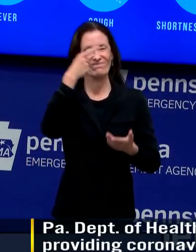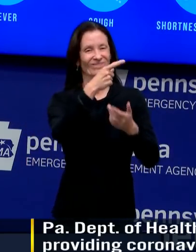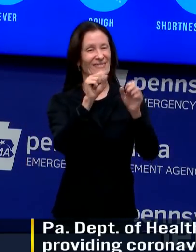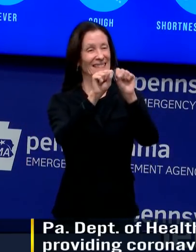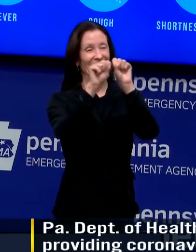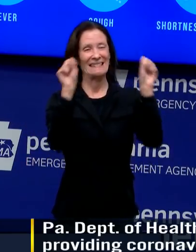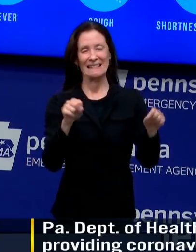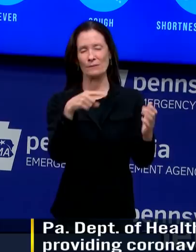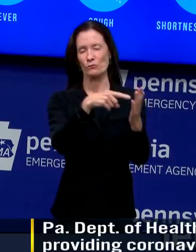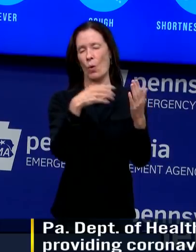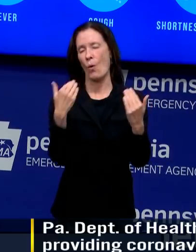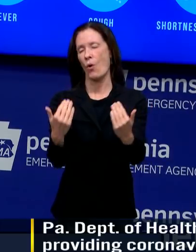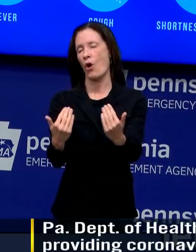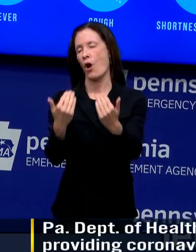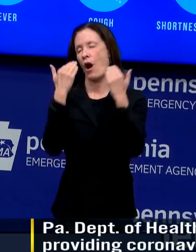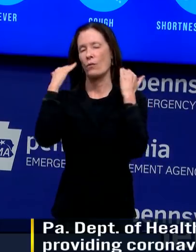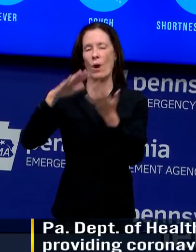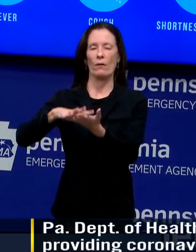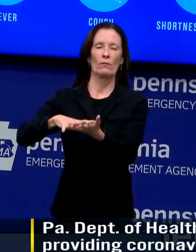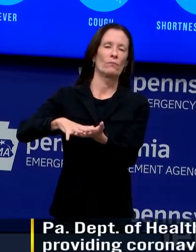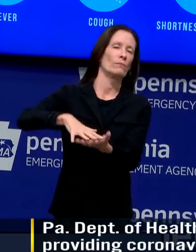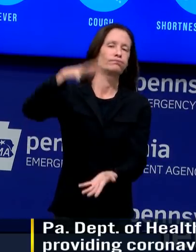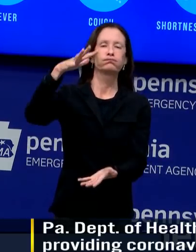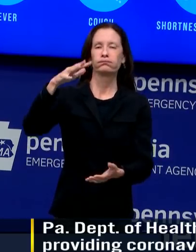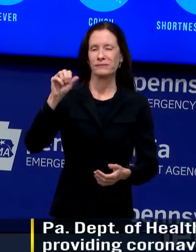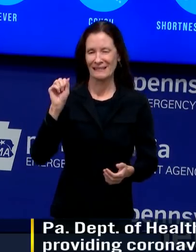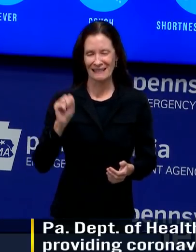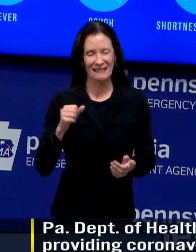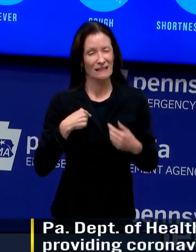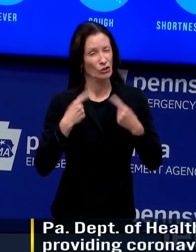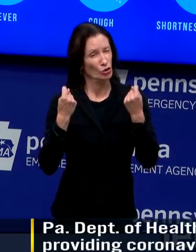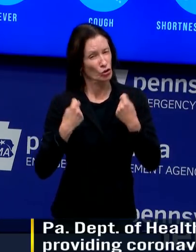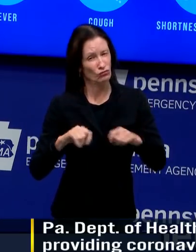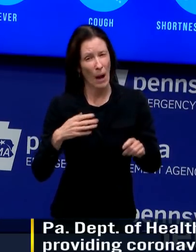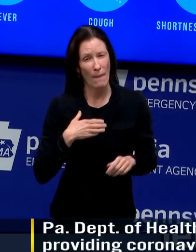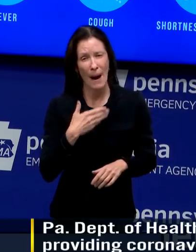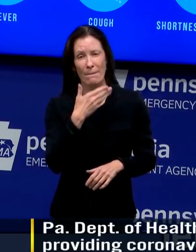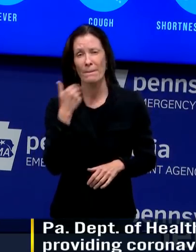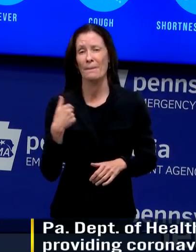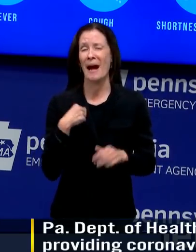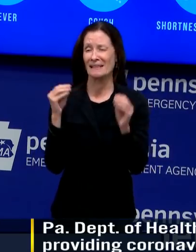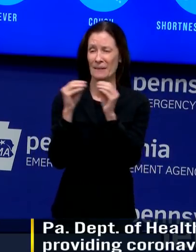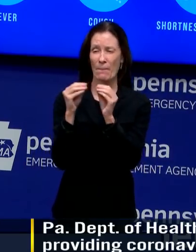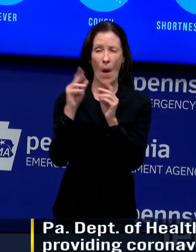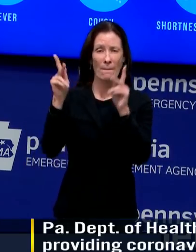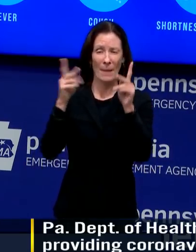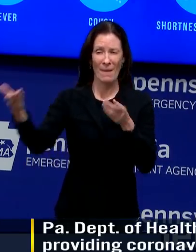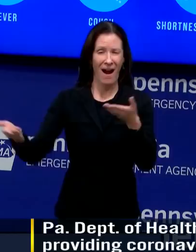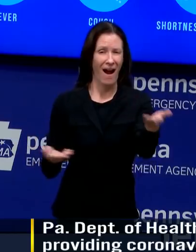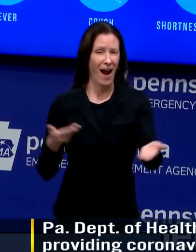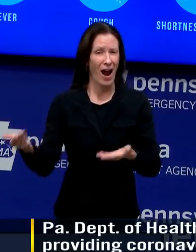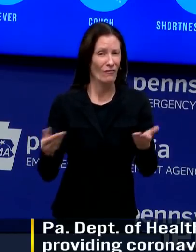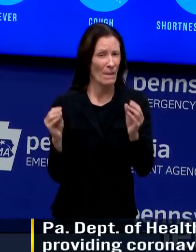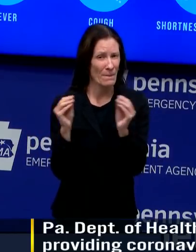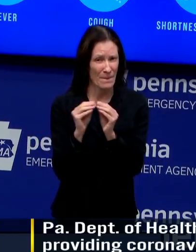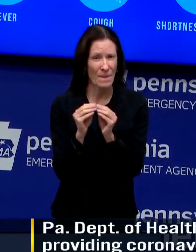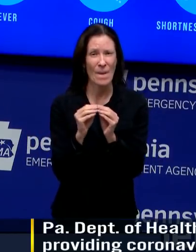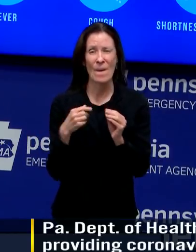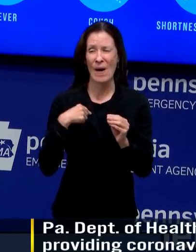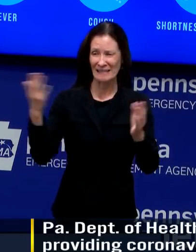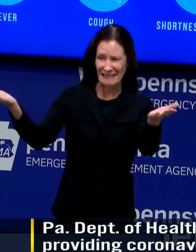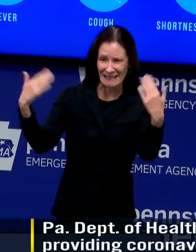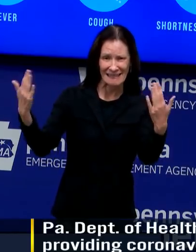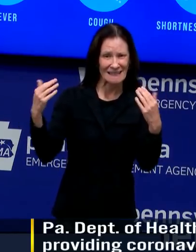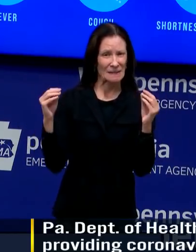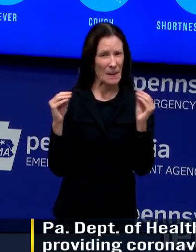we are working really hard. We're doing a number of things. We're adding people and more people. We're bringing annuitants,